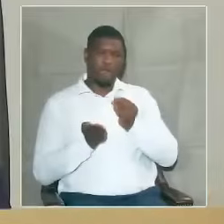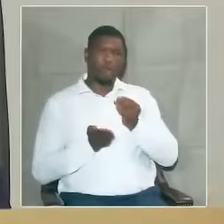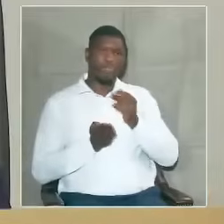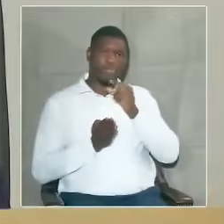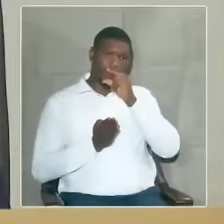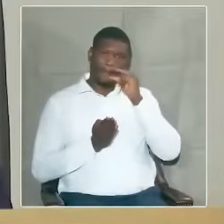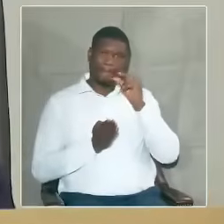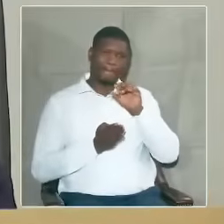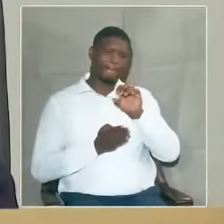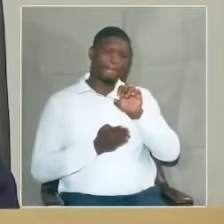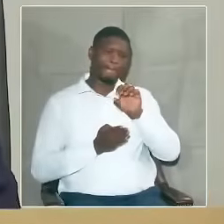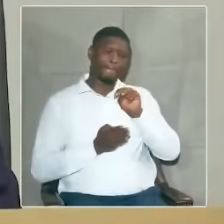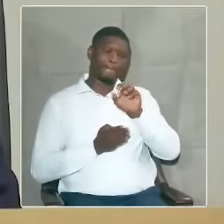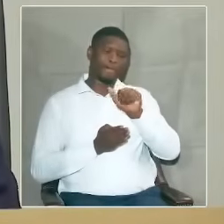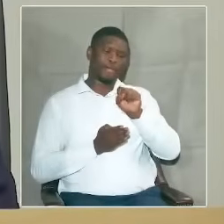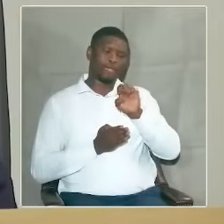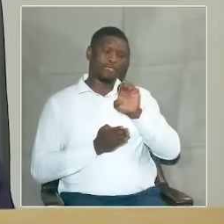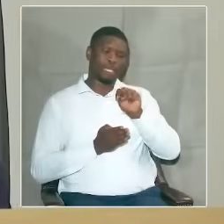2.